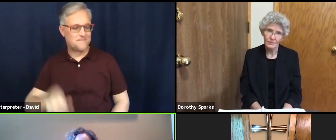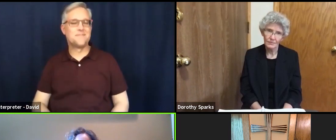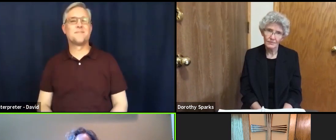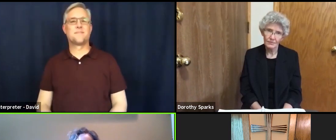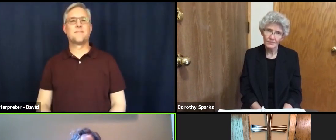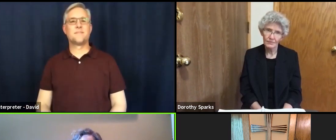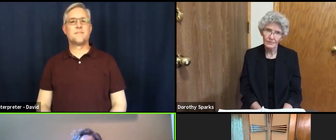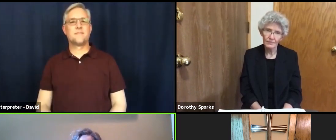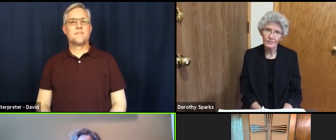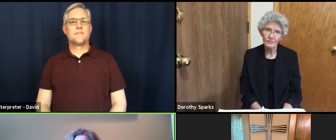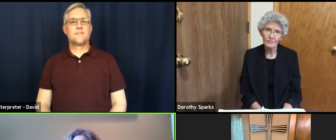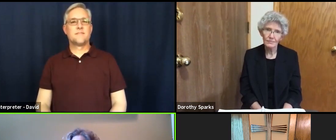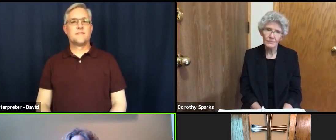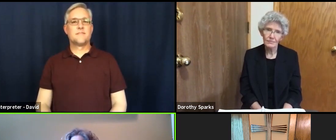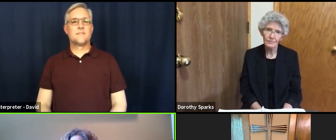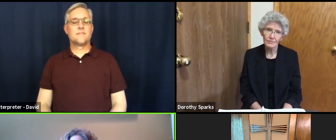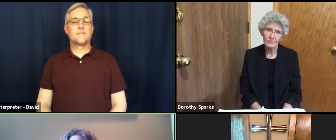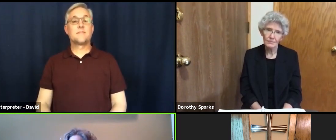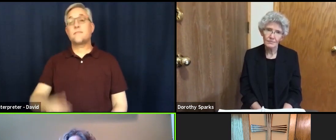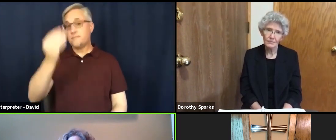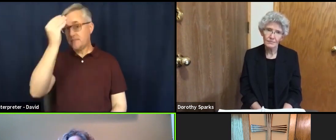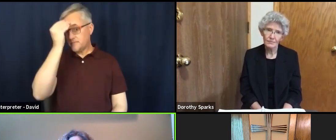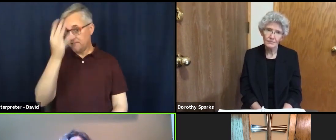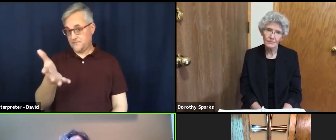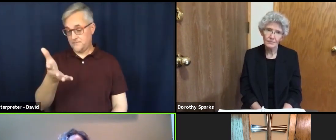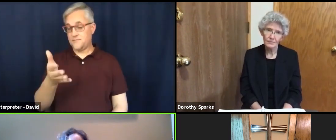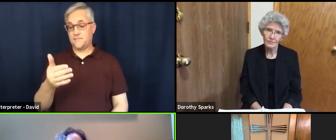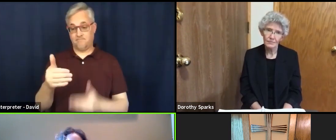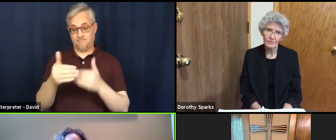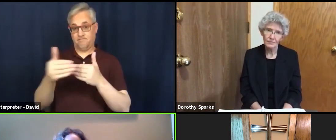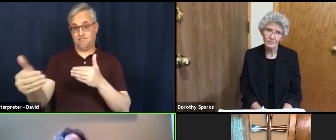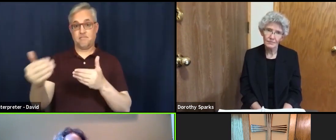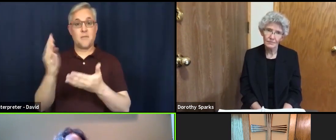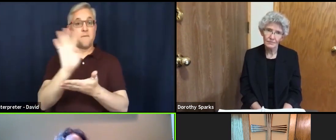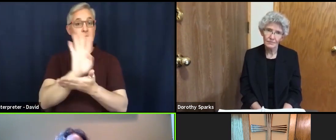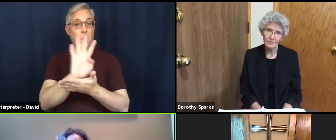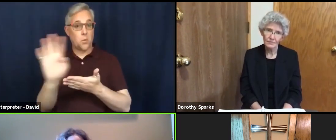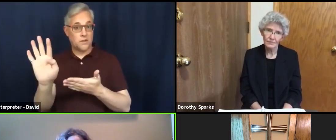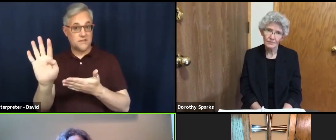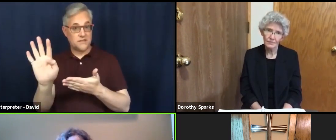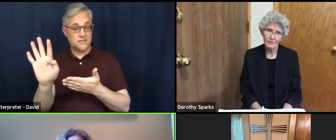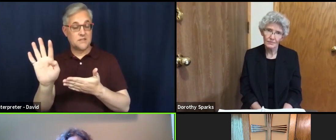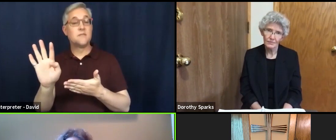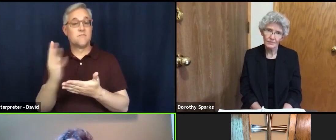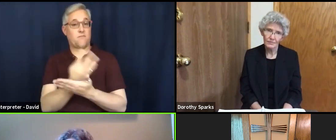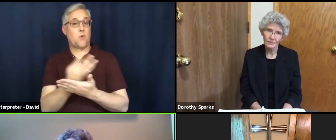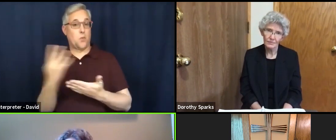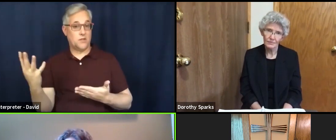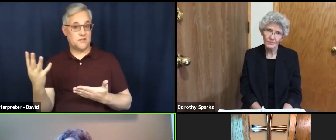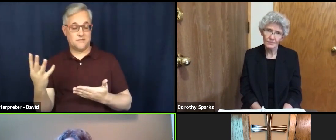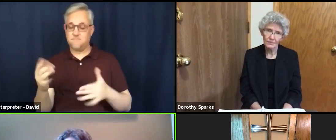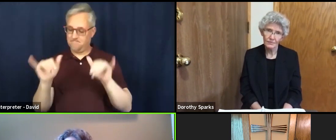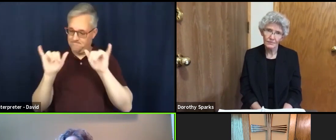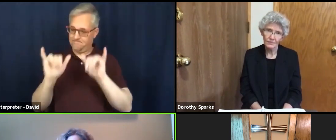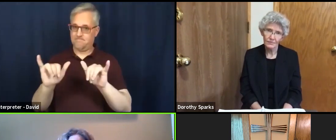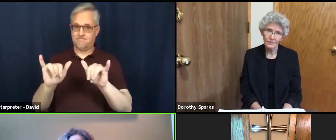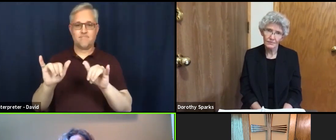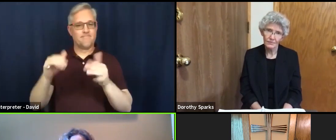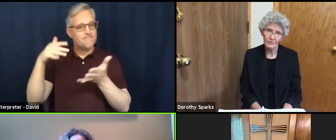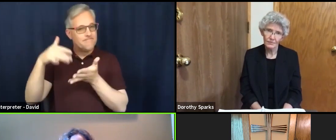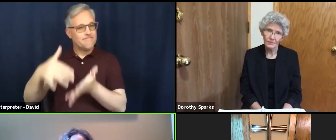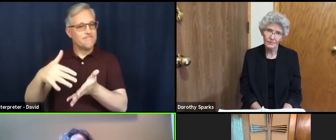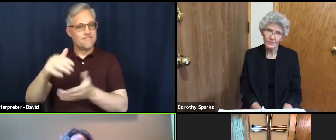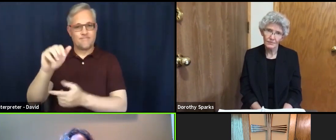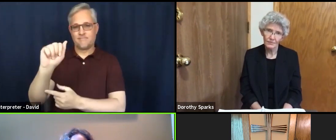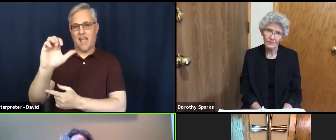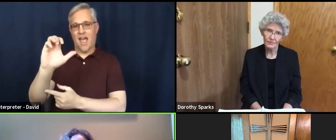So just to let you know, for the next 4 weeks, we'll be staying in the book of Acts. And we're